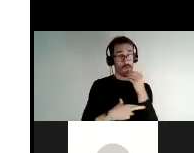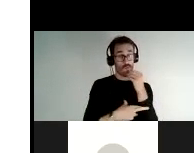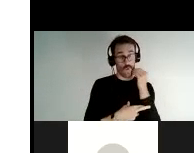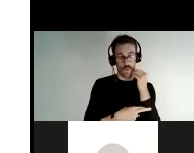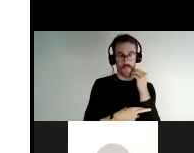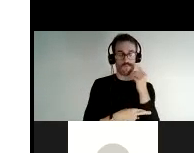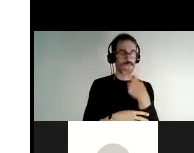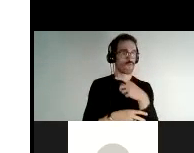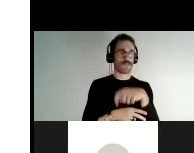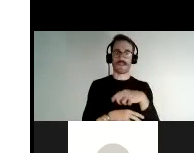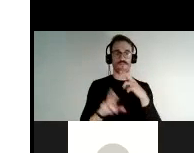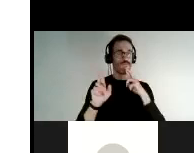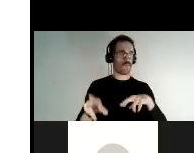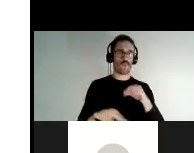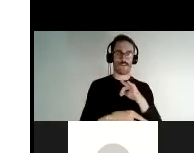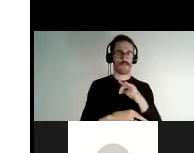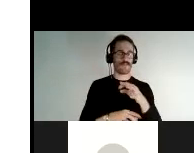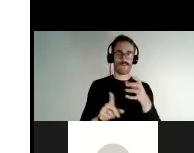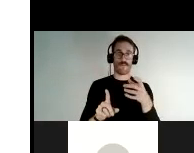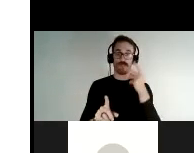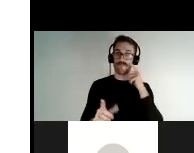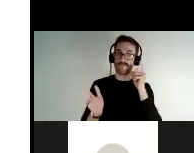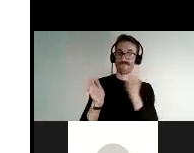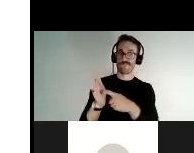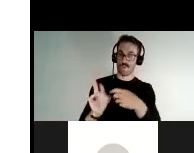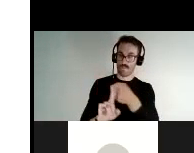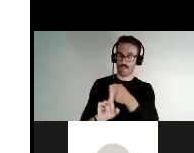abuse of a resident within that facility.